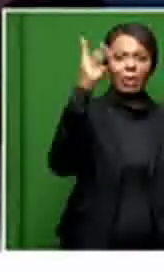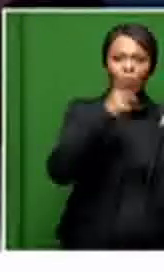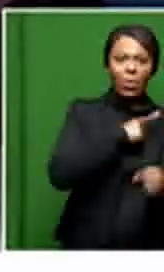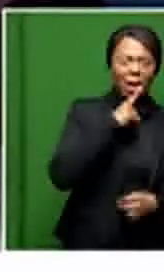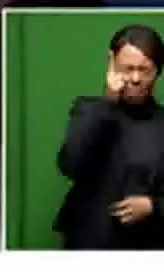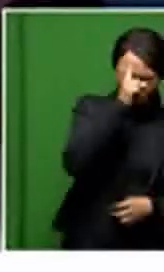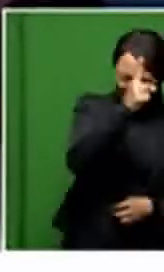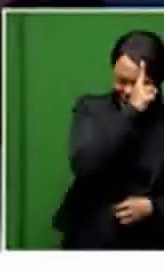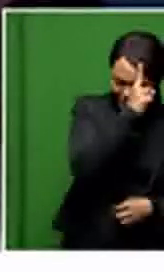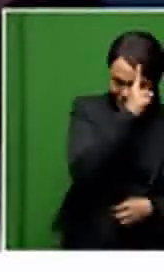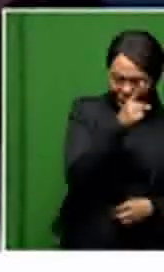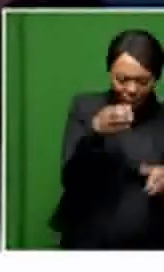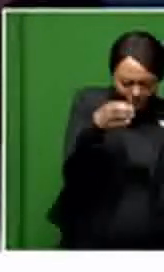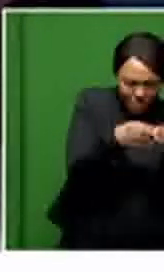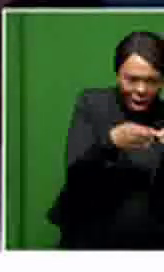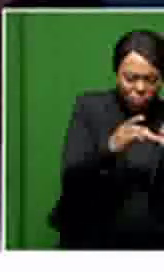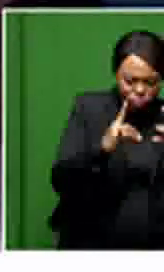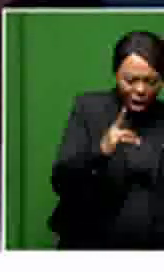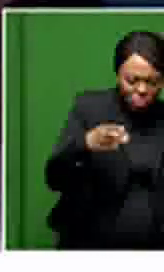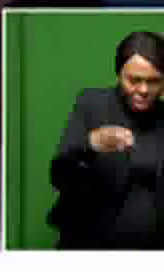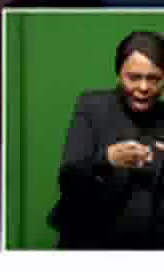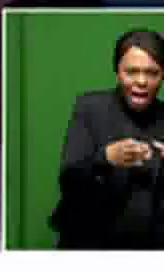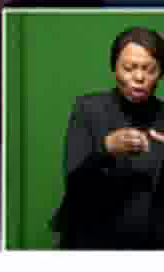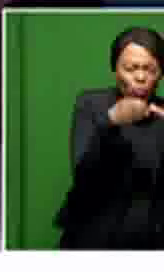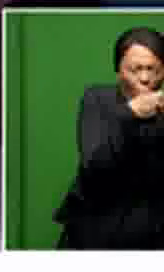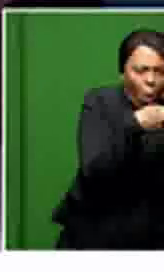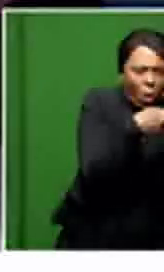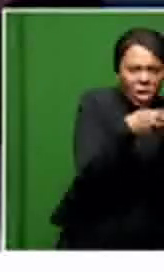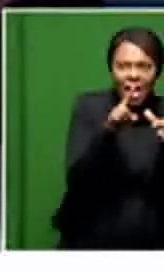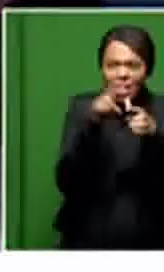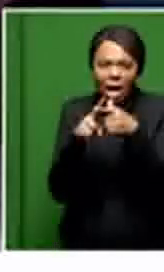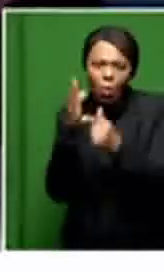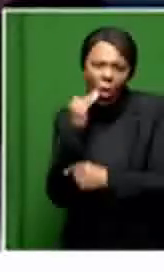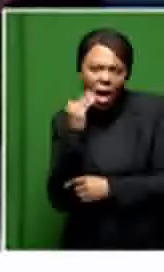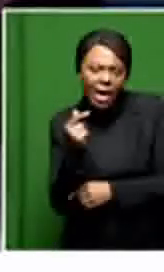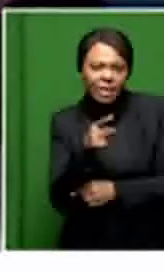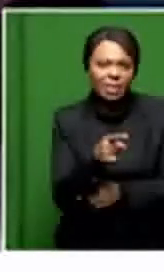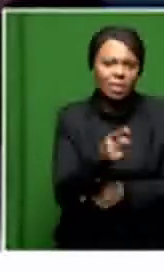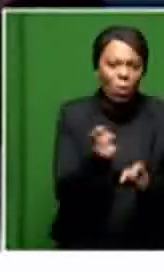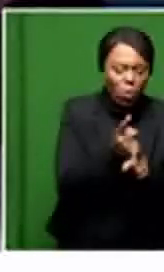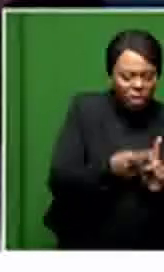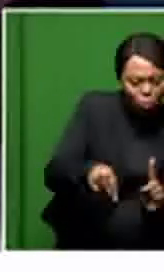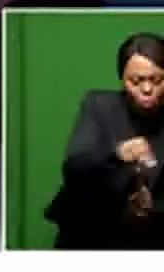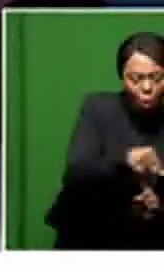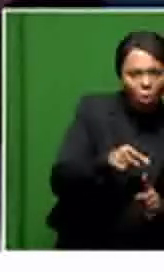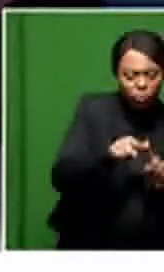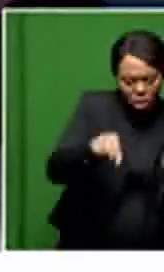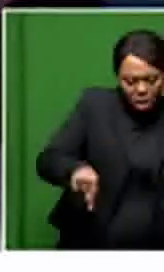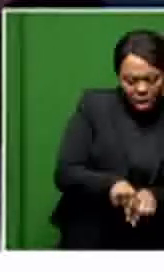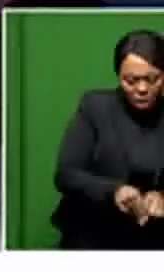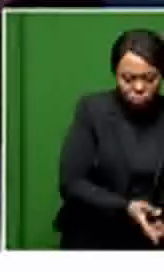will be smaller than even a white center. And so they play running rugby. One of the teams referred to